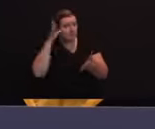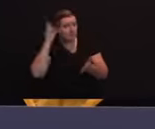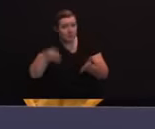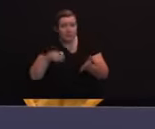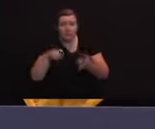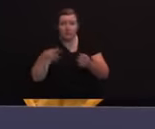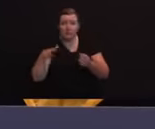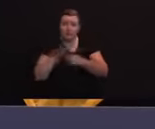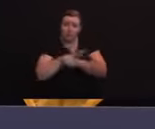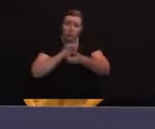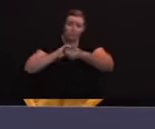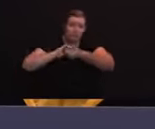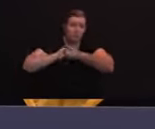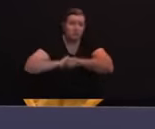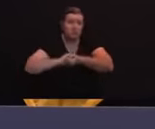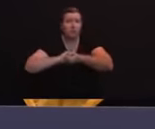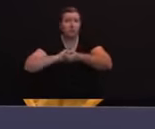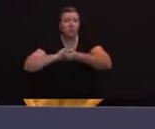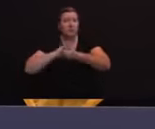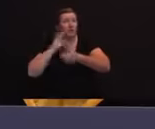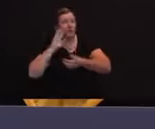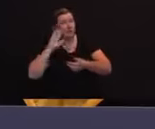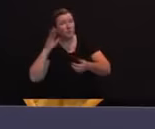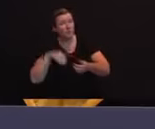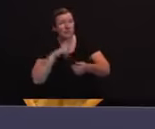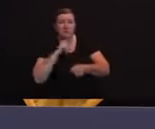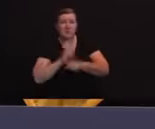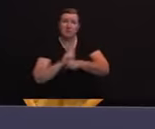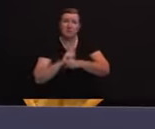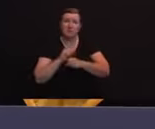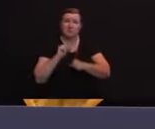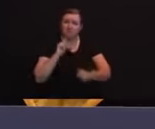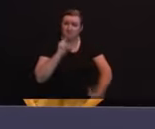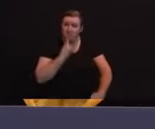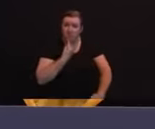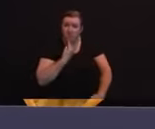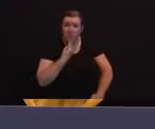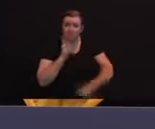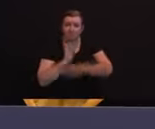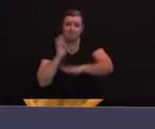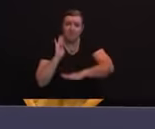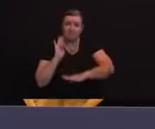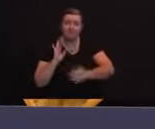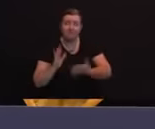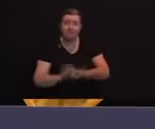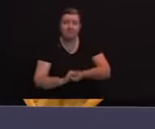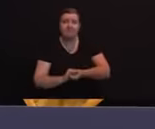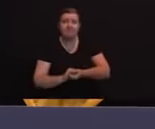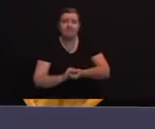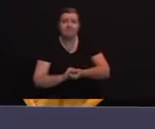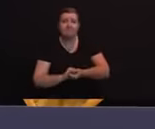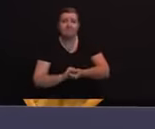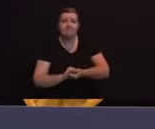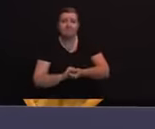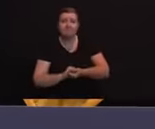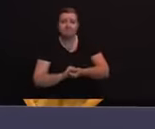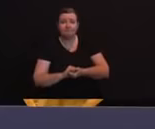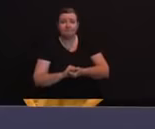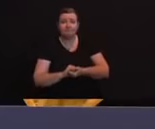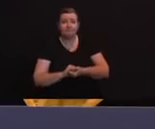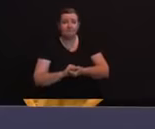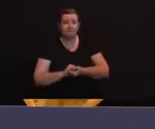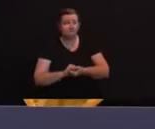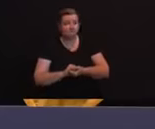they need to know that we mean business as it relates to what we're asking of their kids.